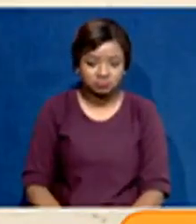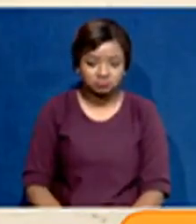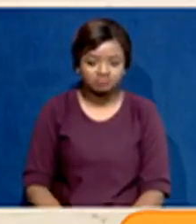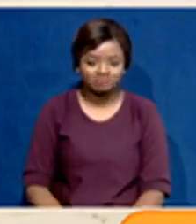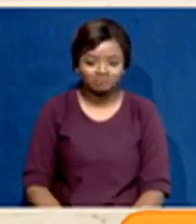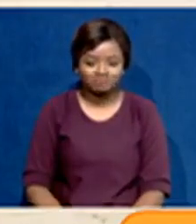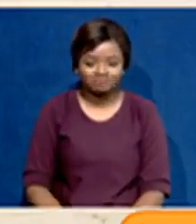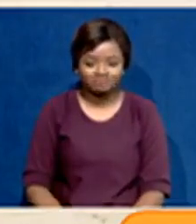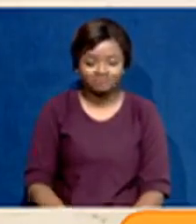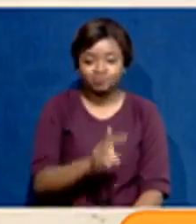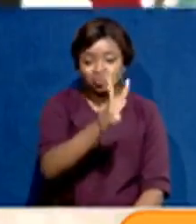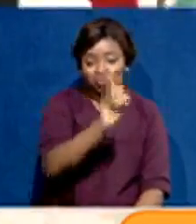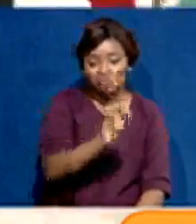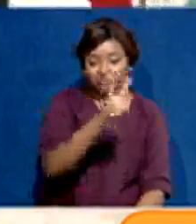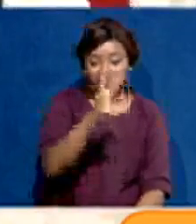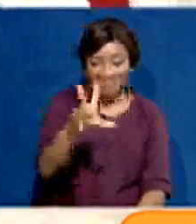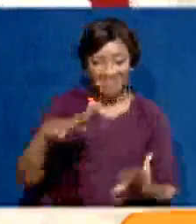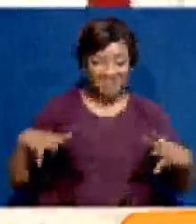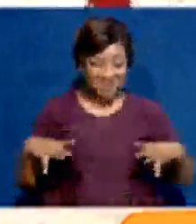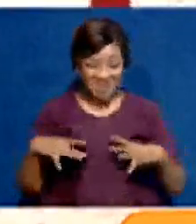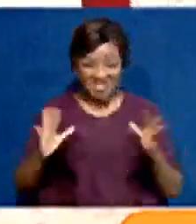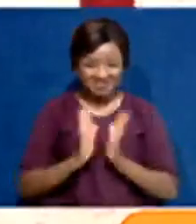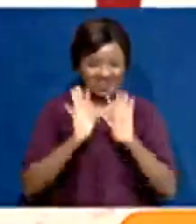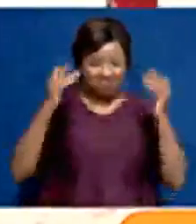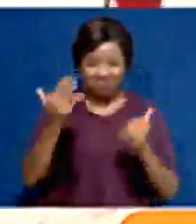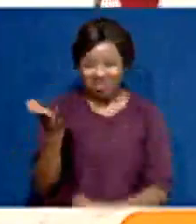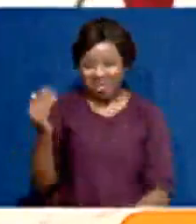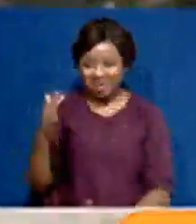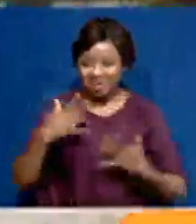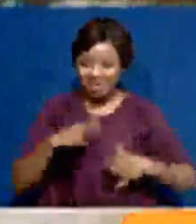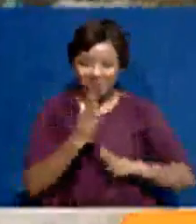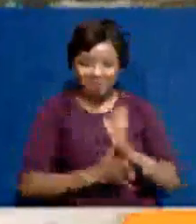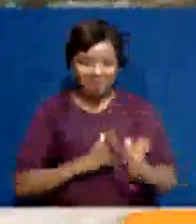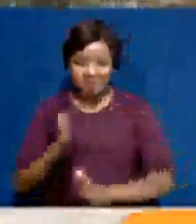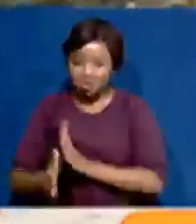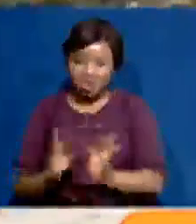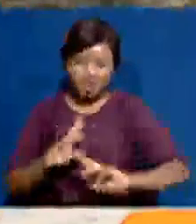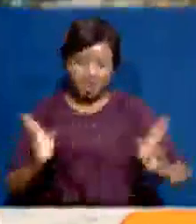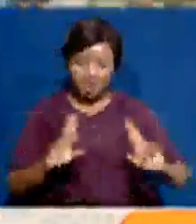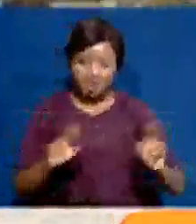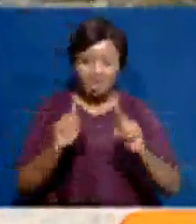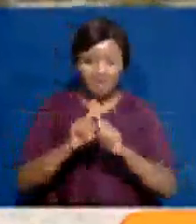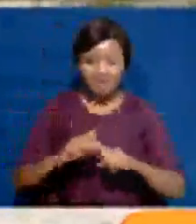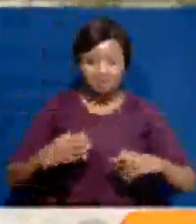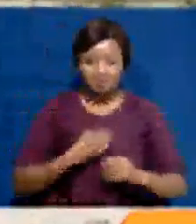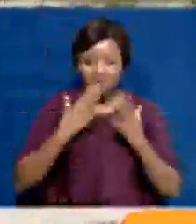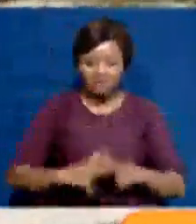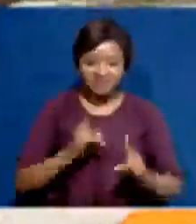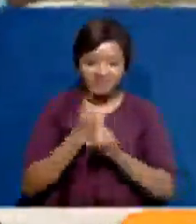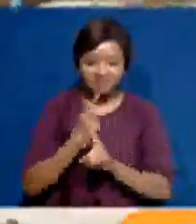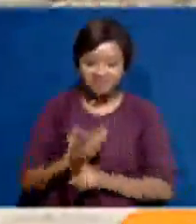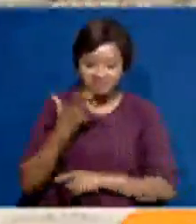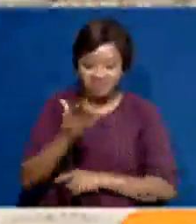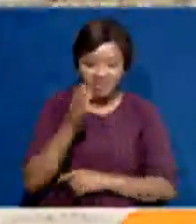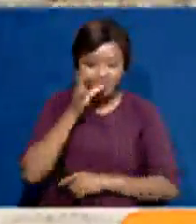The 2023 festive season is approaching. Preparations are in top gear as tourism stakeholders in Mombasa